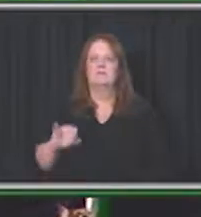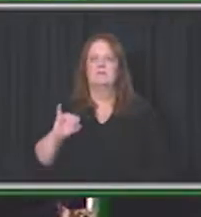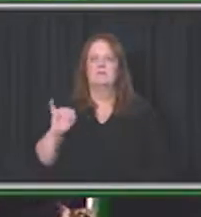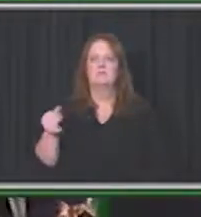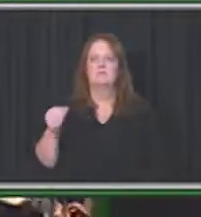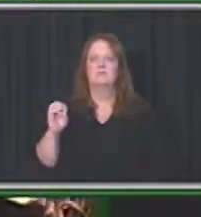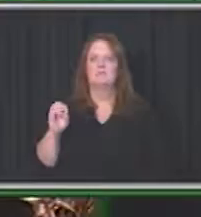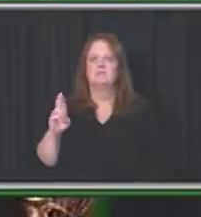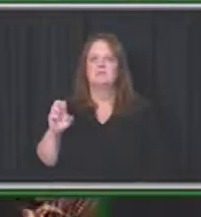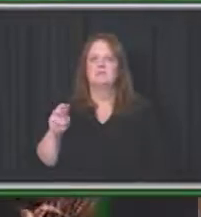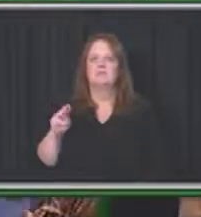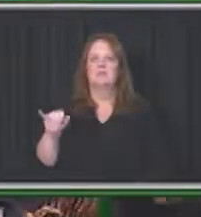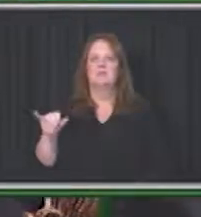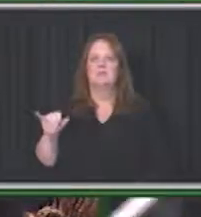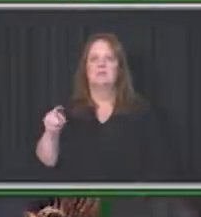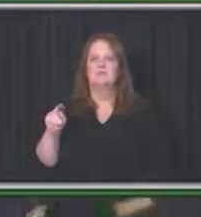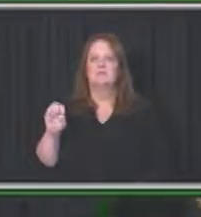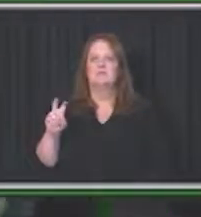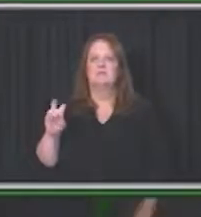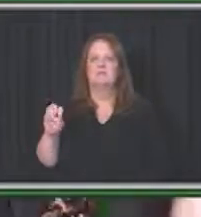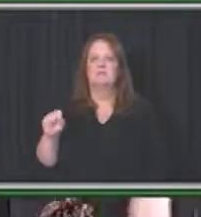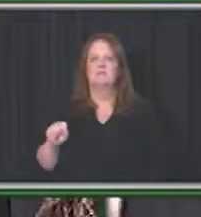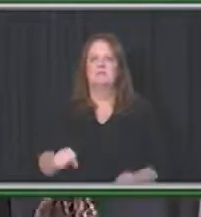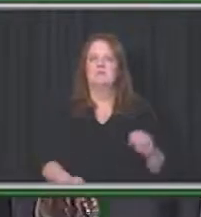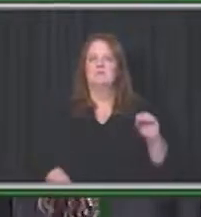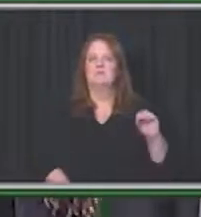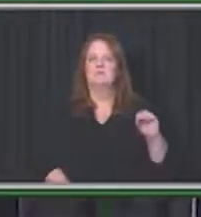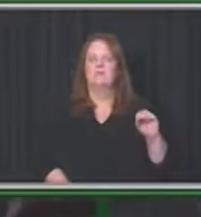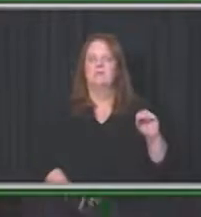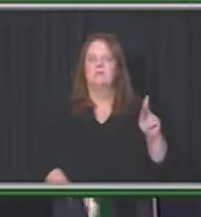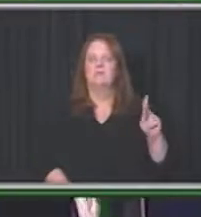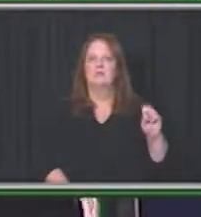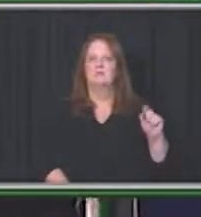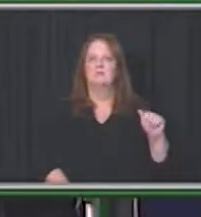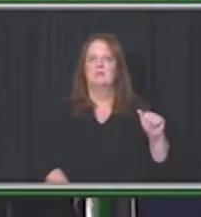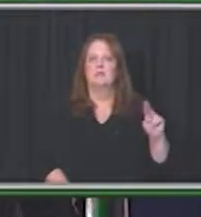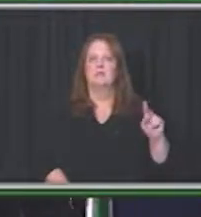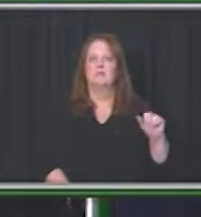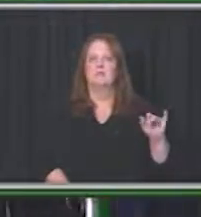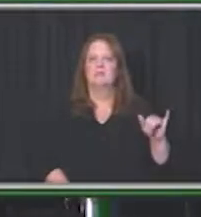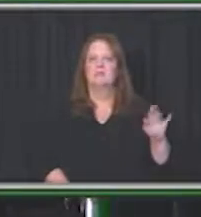Jeremy Nevis. Oksana Sinica.